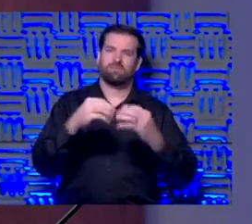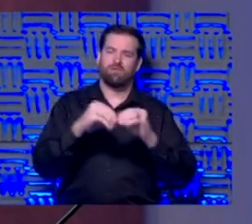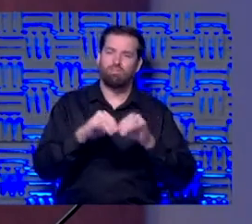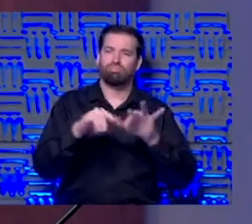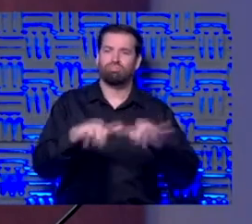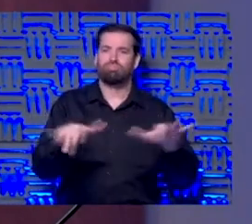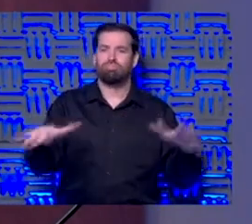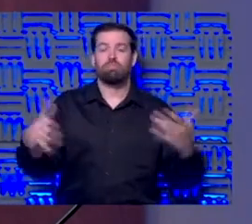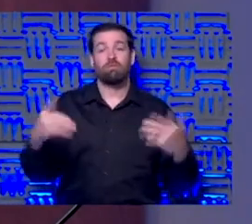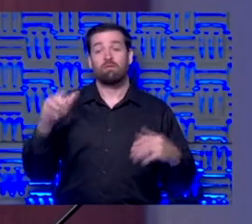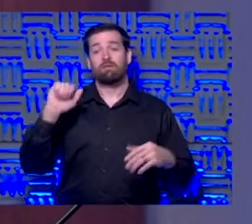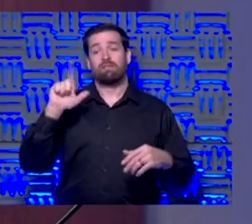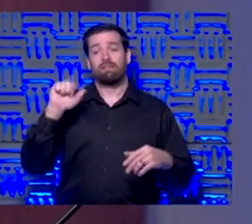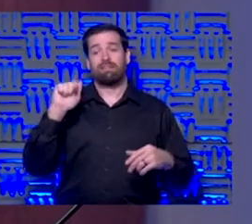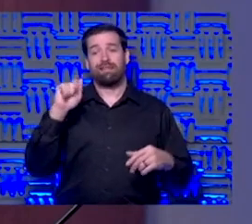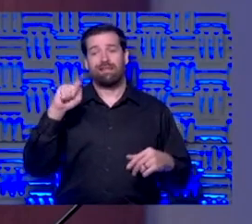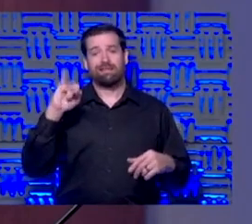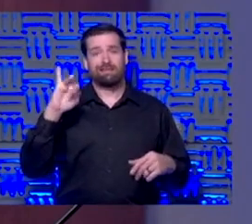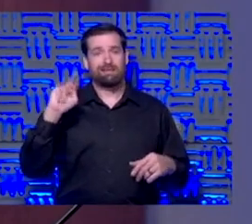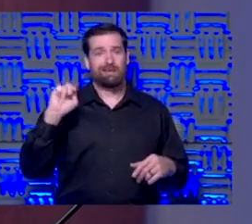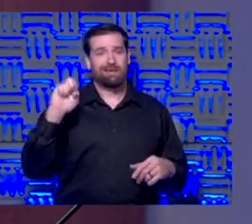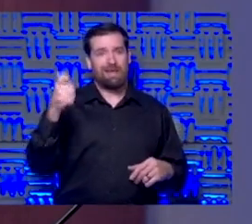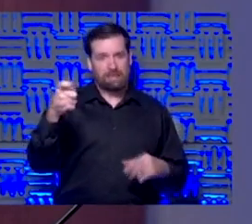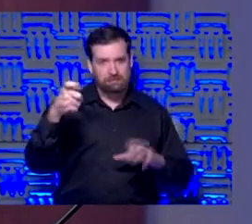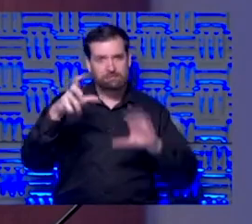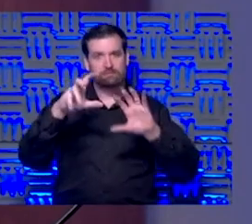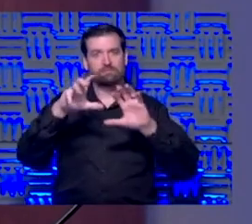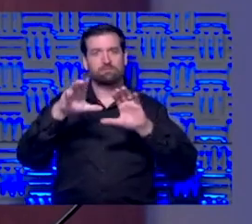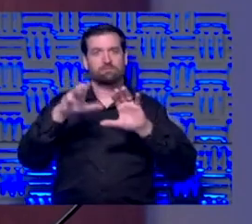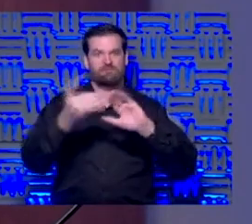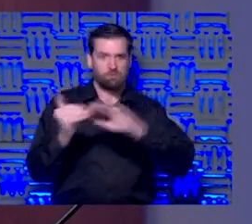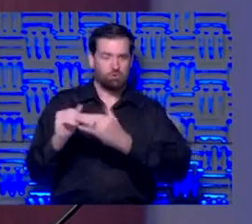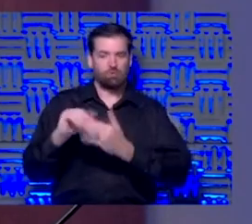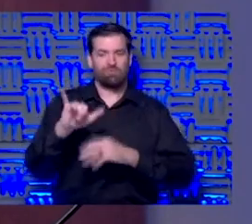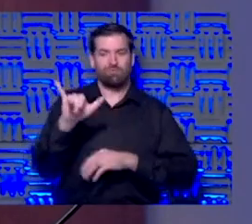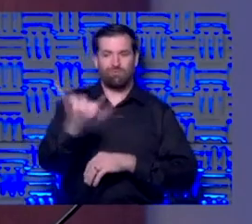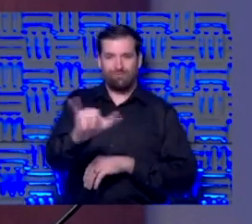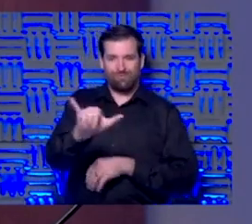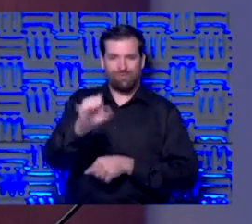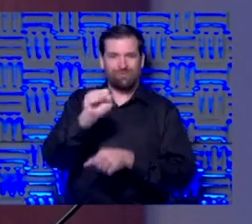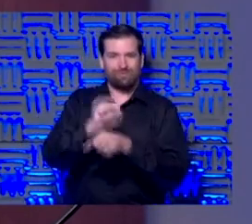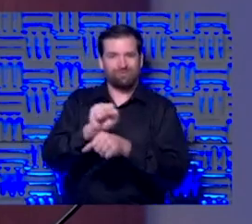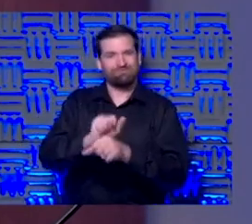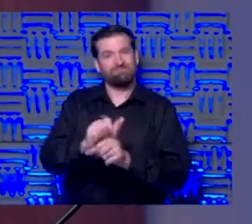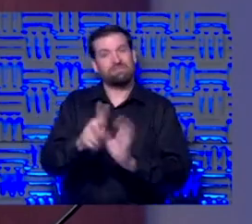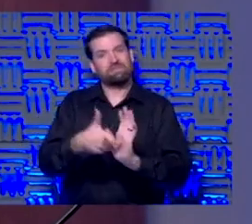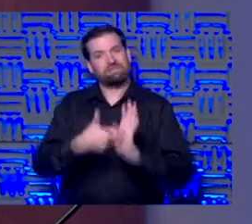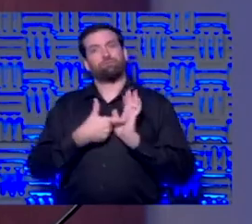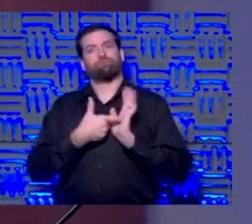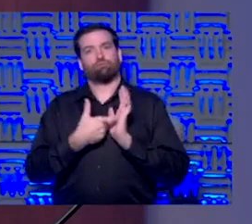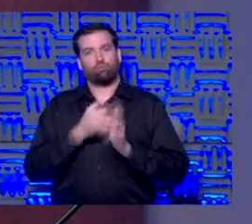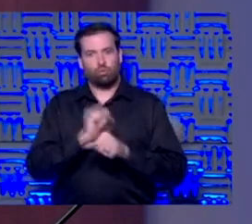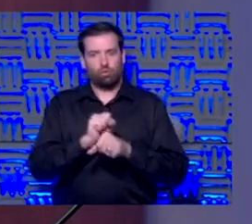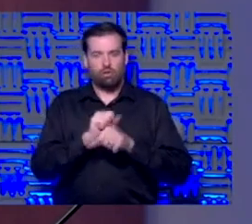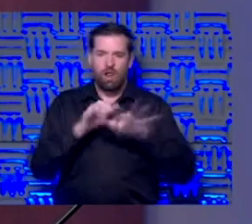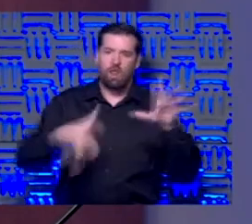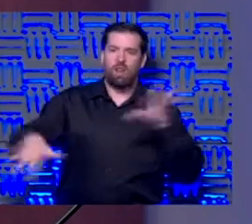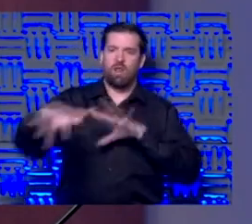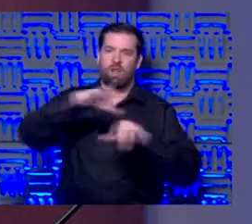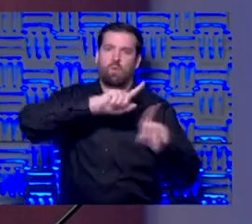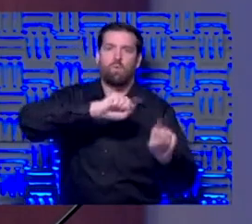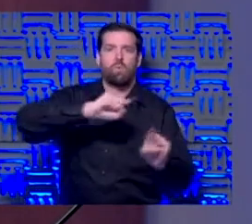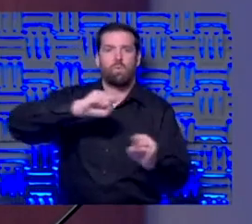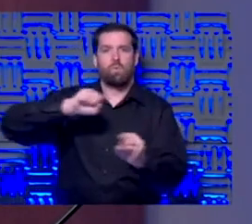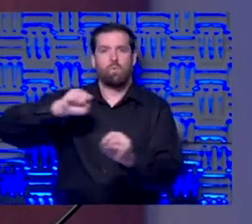our Latinx community also are working in those essential workplaces where they're out and about and going to work and